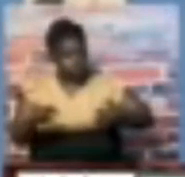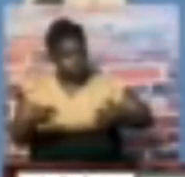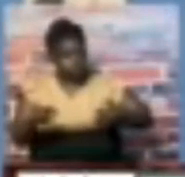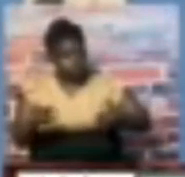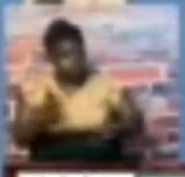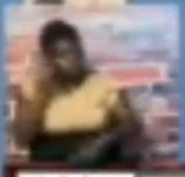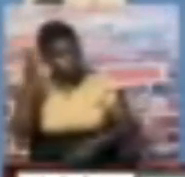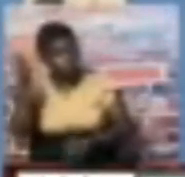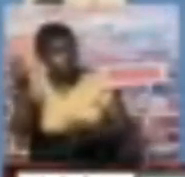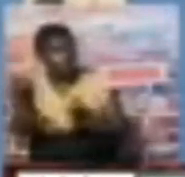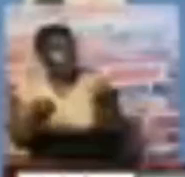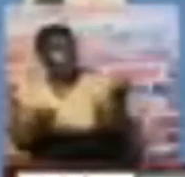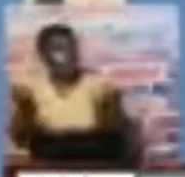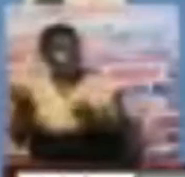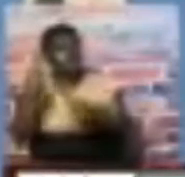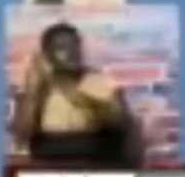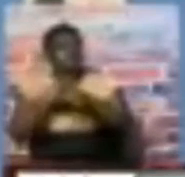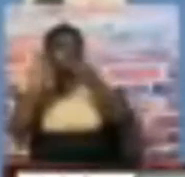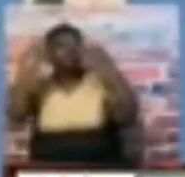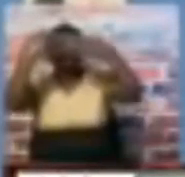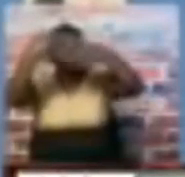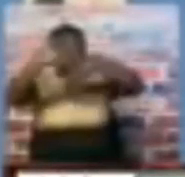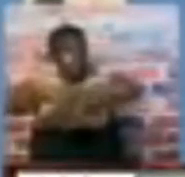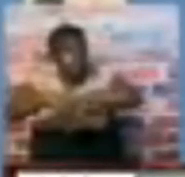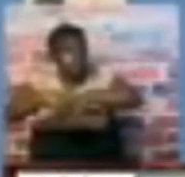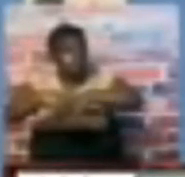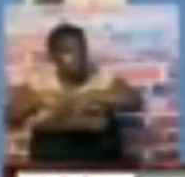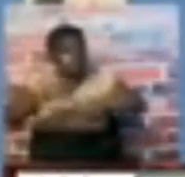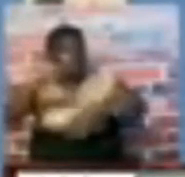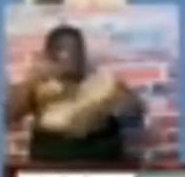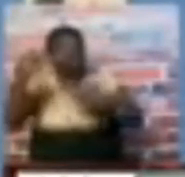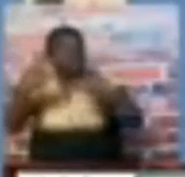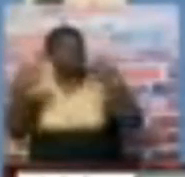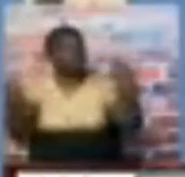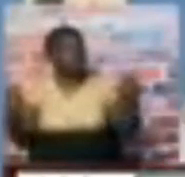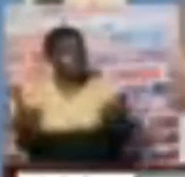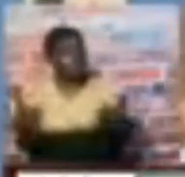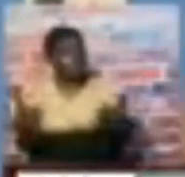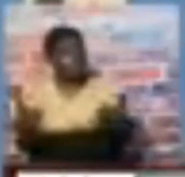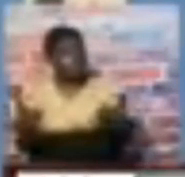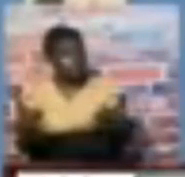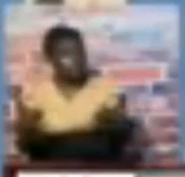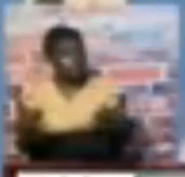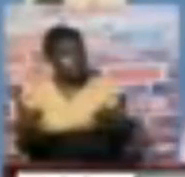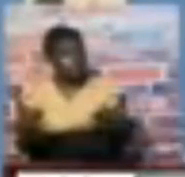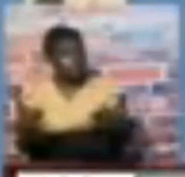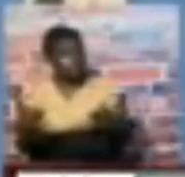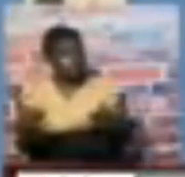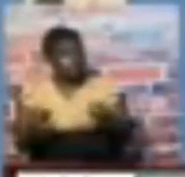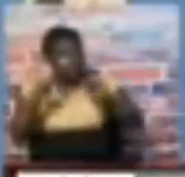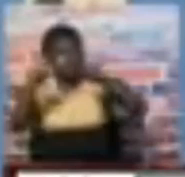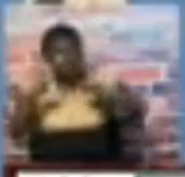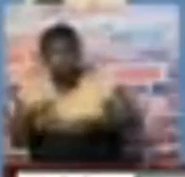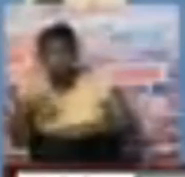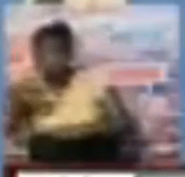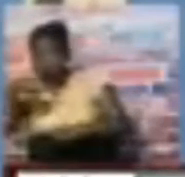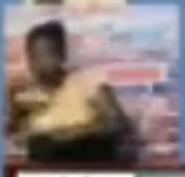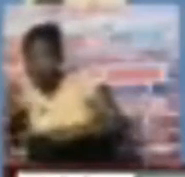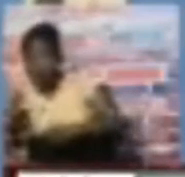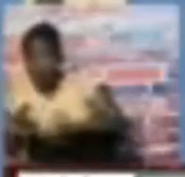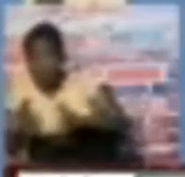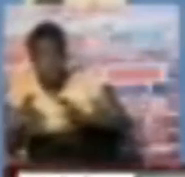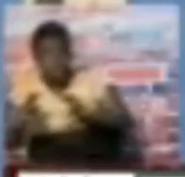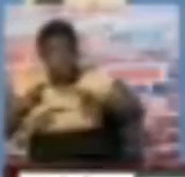You hear vehicles moving at night. Where is it going? You cannot get out of your houses to mount roadblocks.